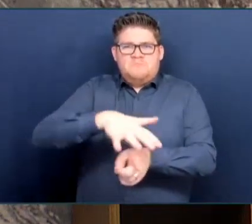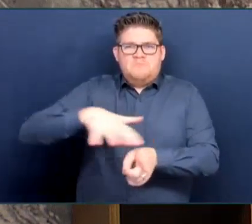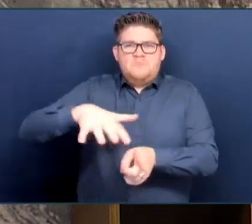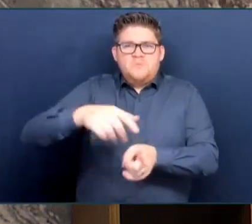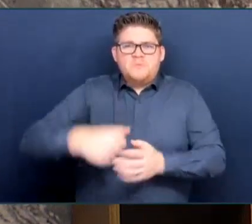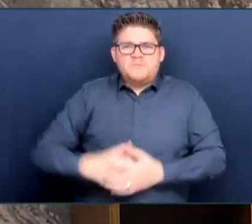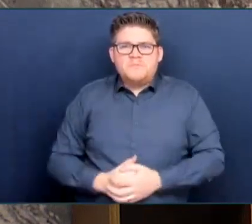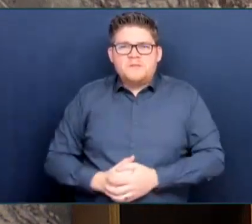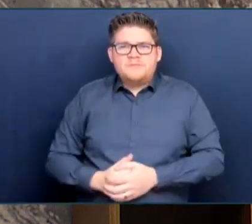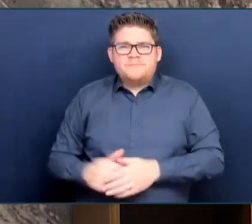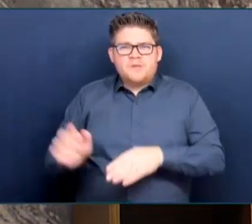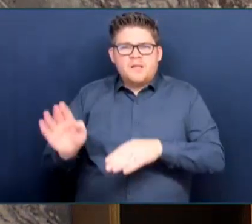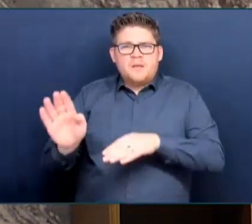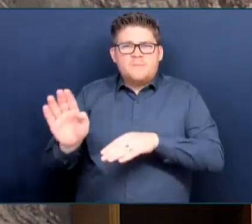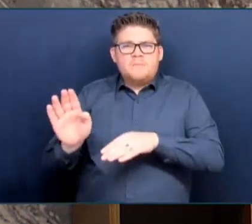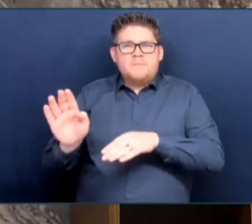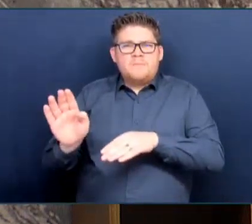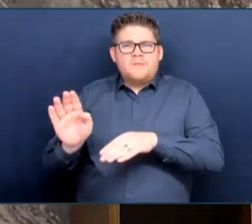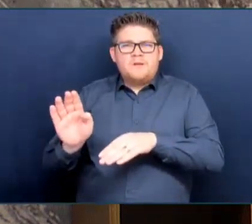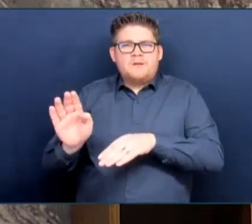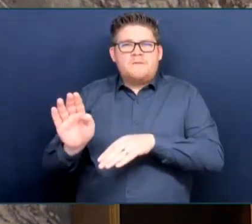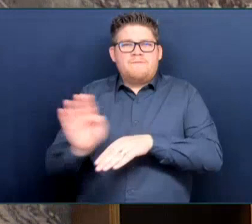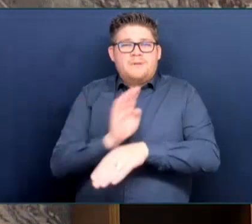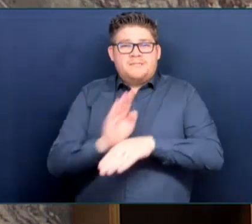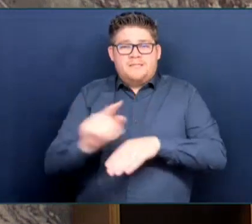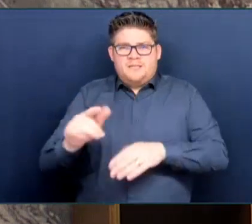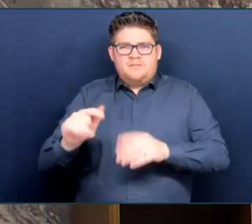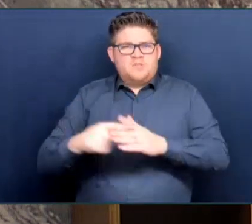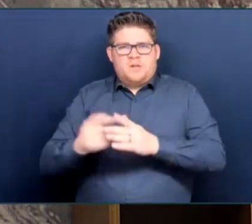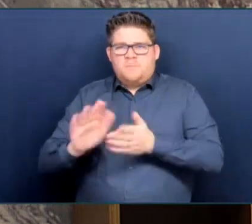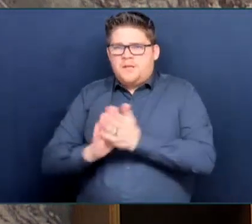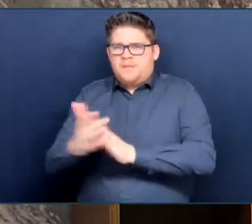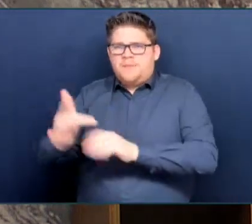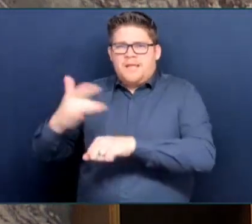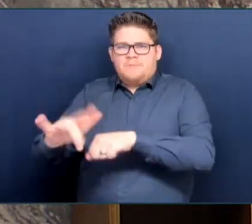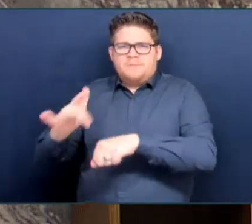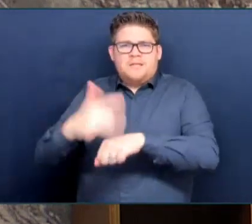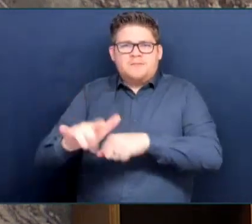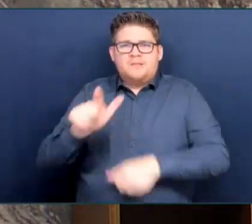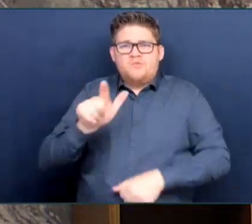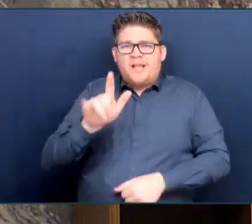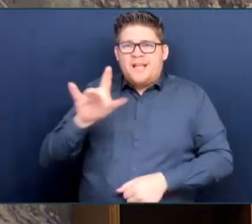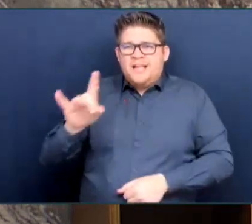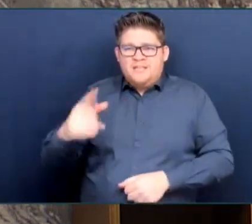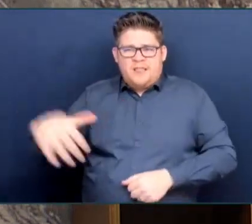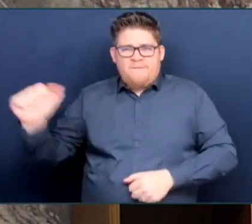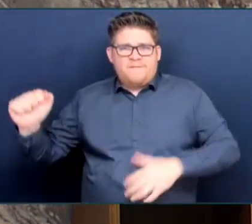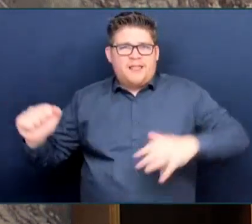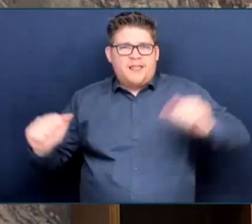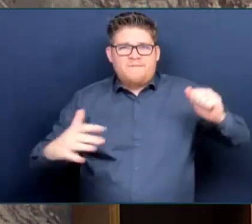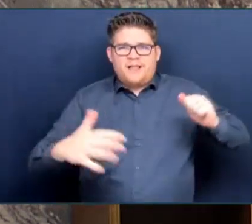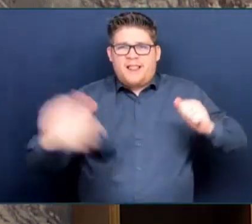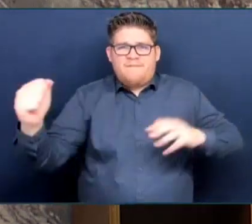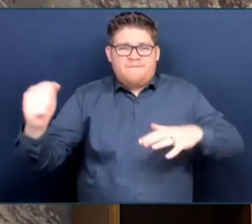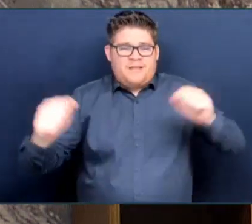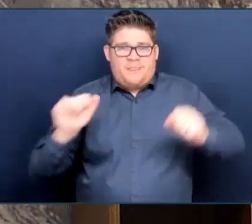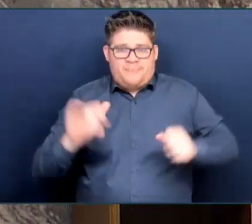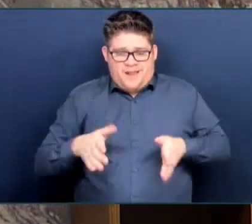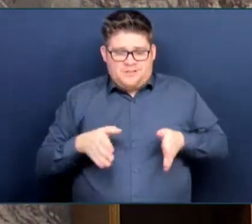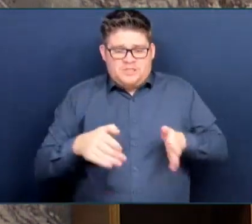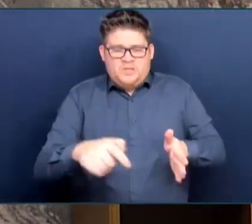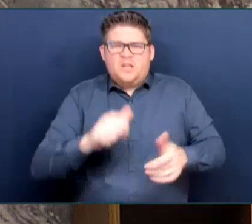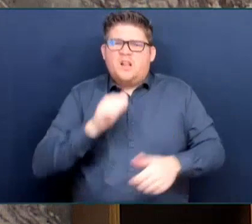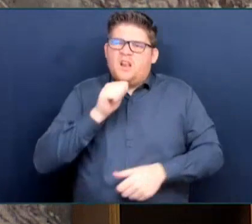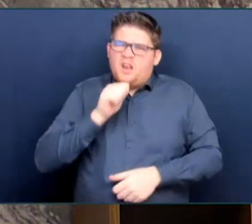through the Business Improvement Areas Association of British Columbia, have proposed that this government create a fund to mitigate the